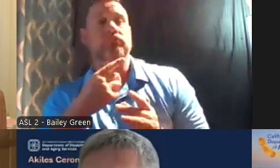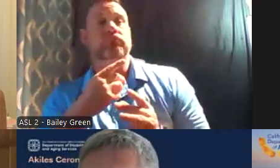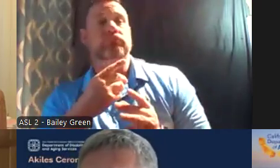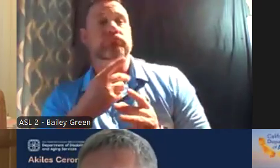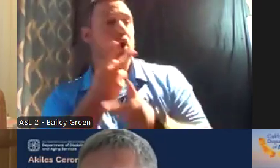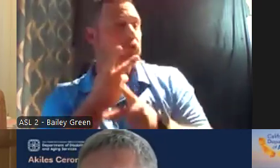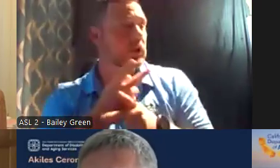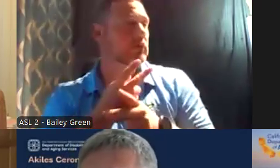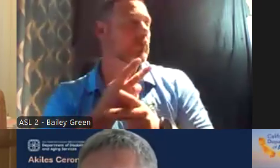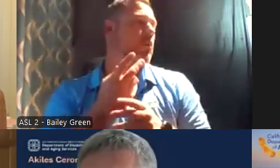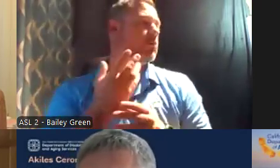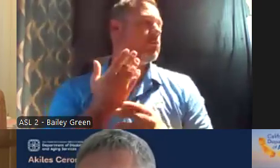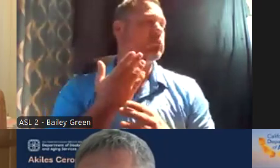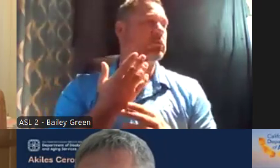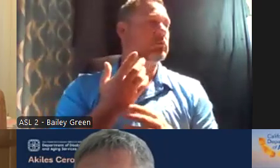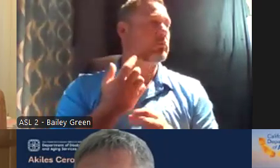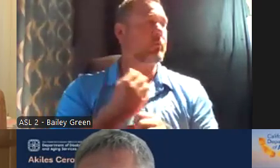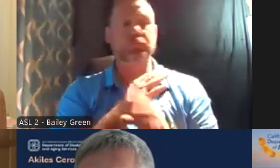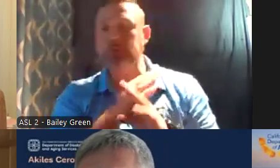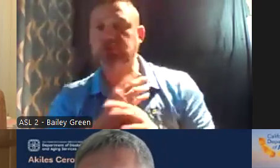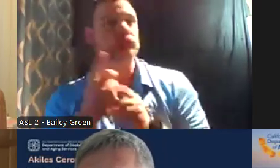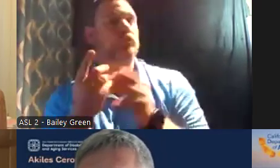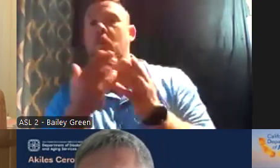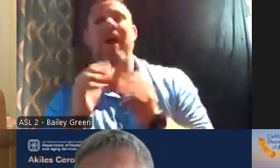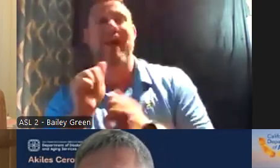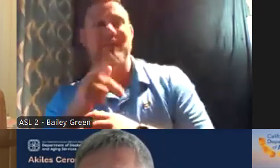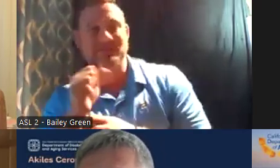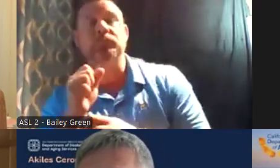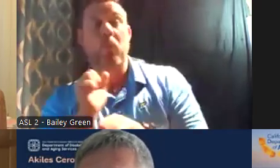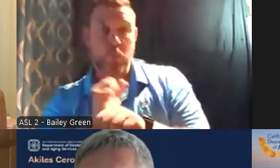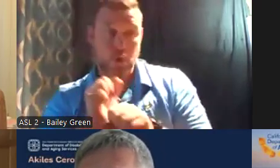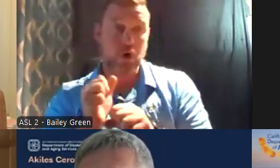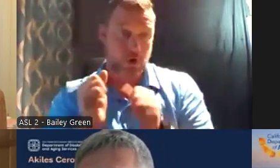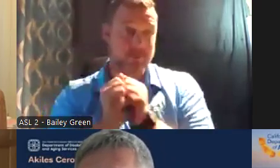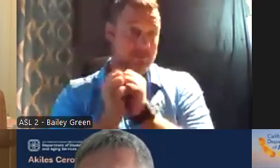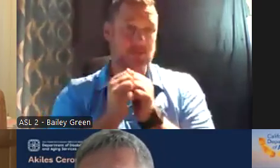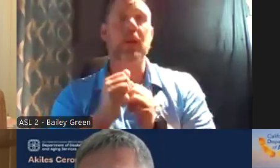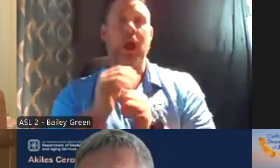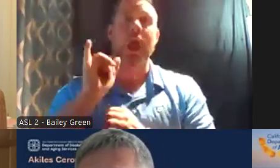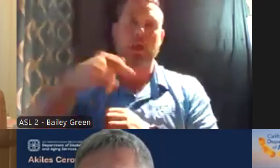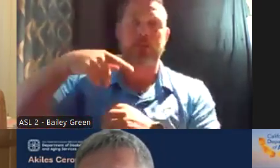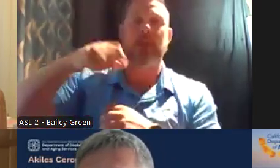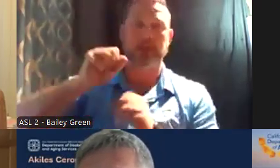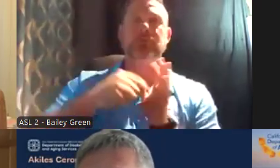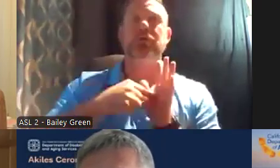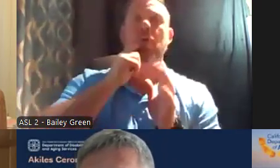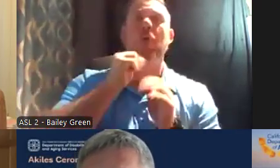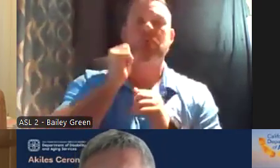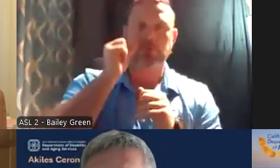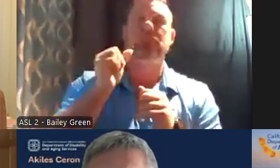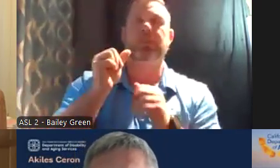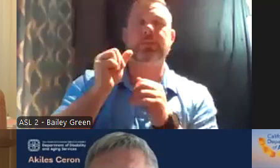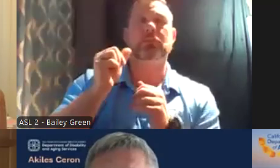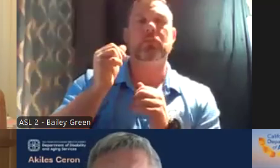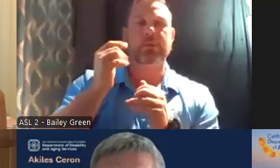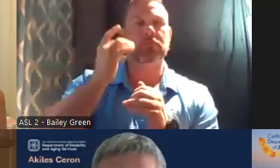say coordination of APS, as people that work in the field, we might understand how IPS shows up for an adult with intellectual disabilities.